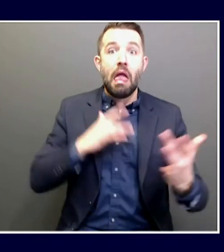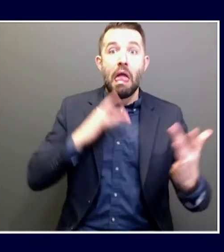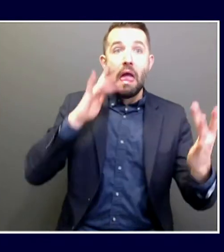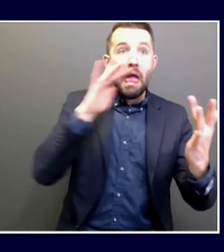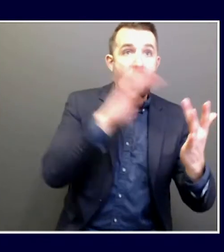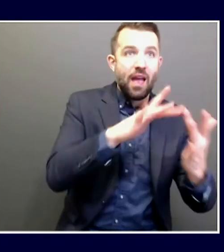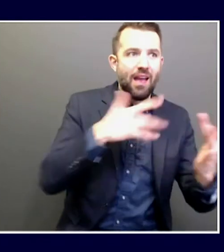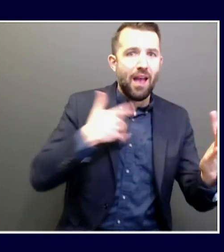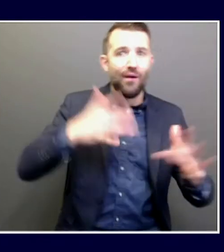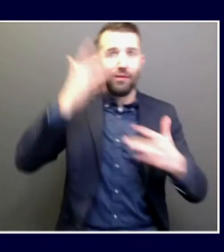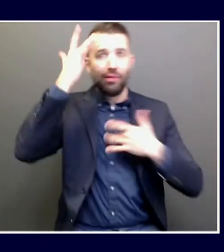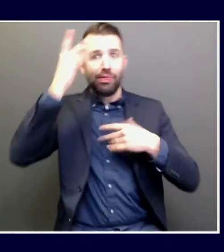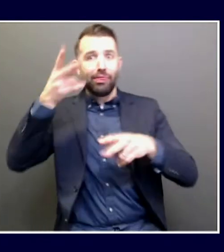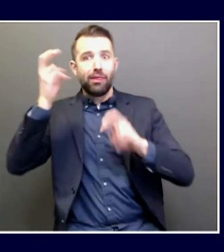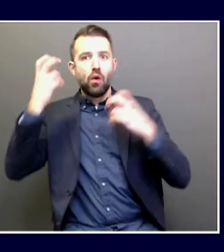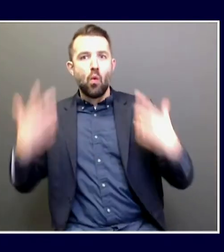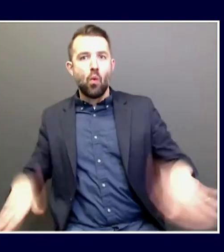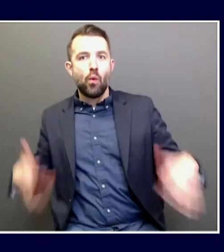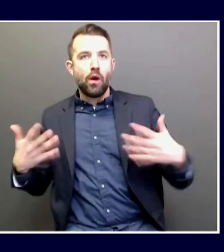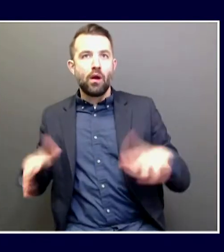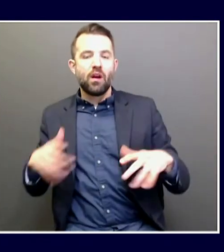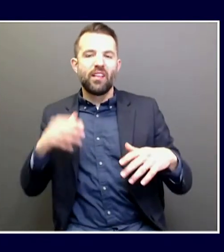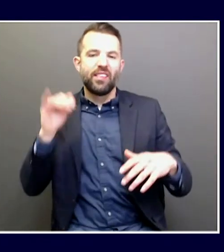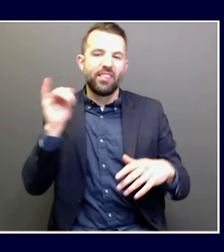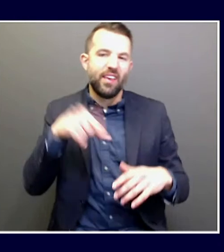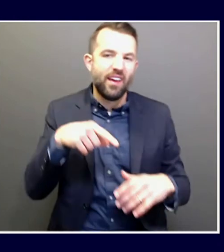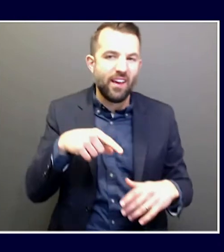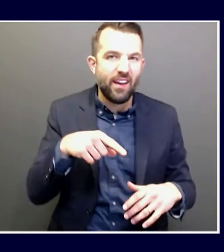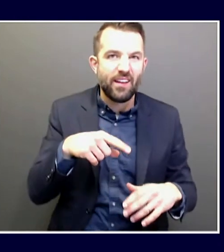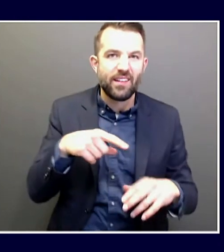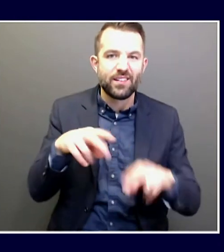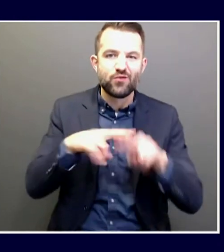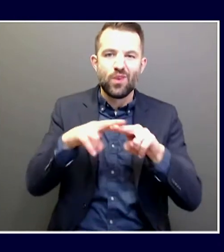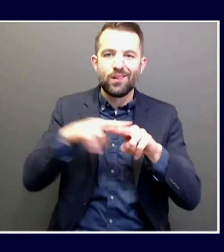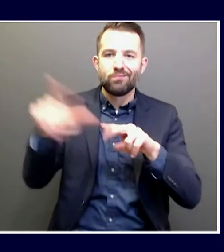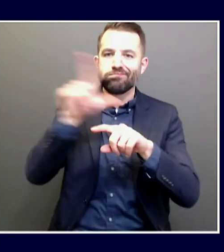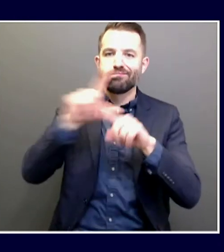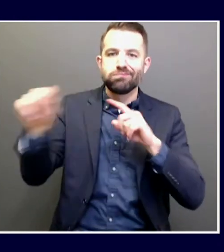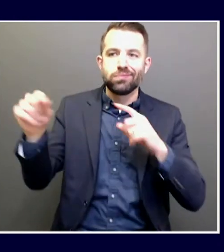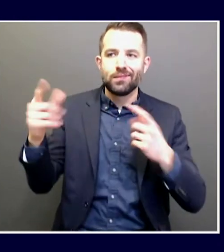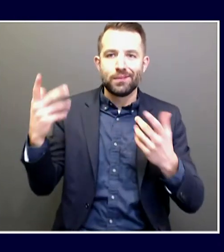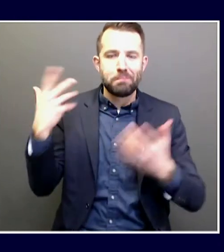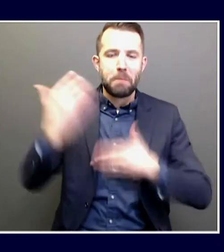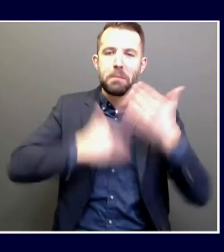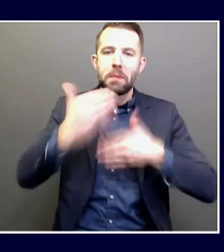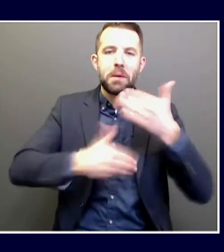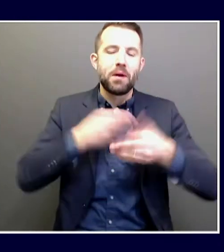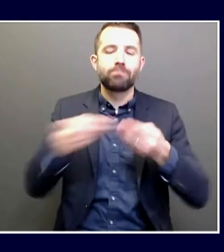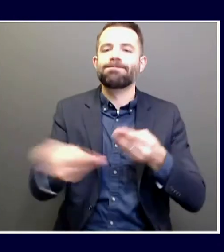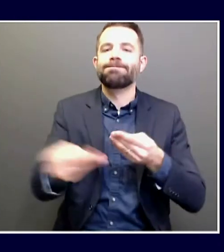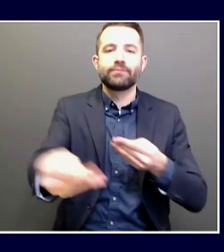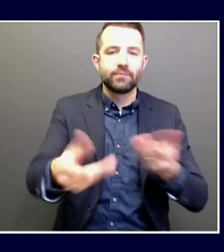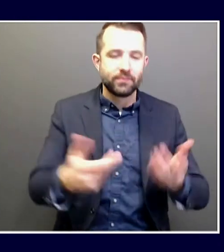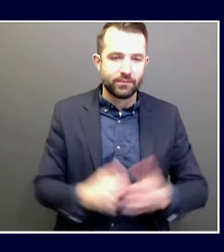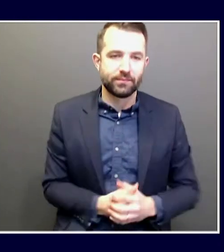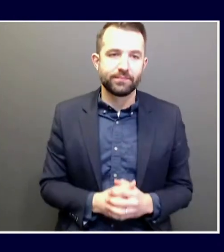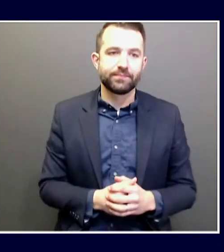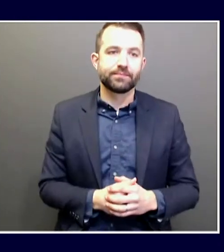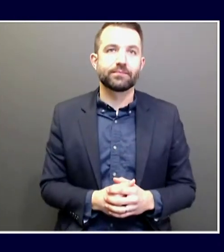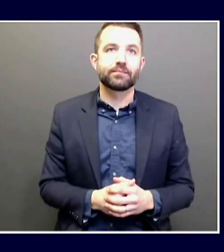The train accelerates far too quickly, it reaches a much higher top speed, and it doesn't stop.